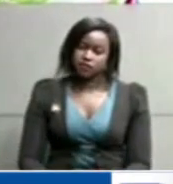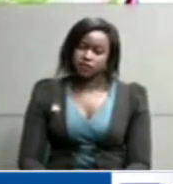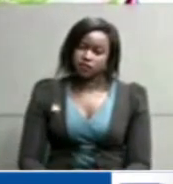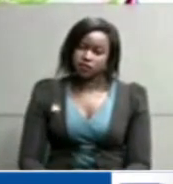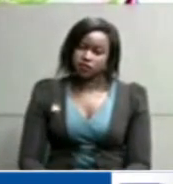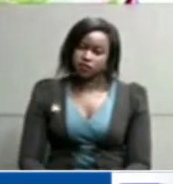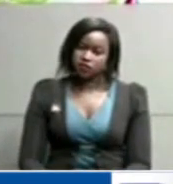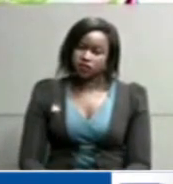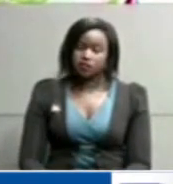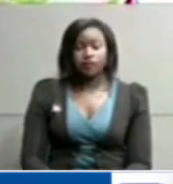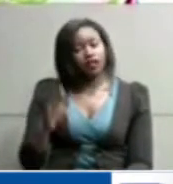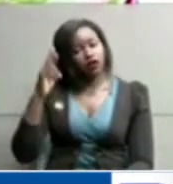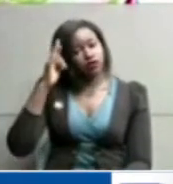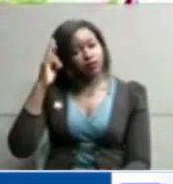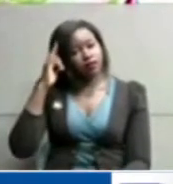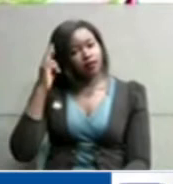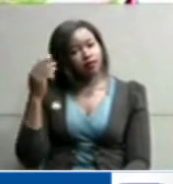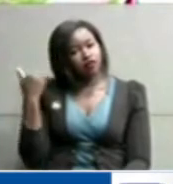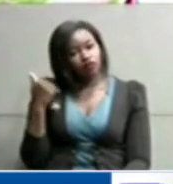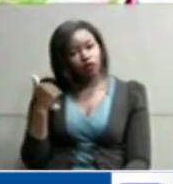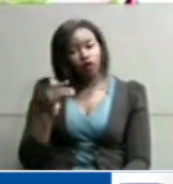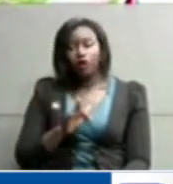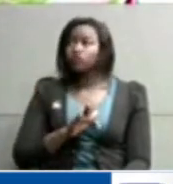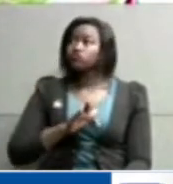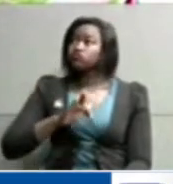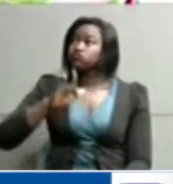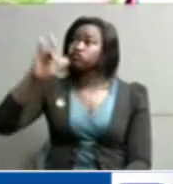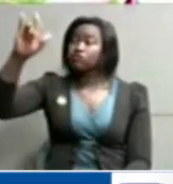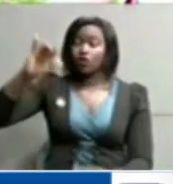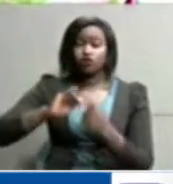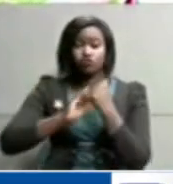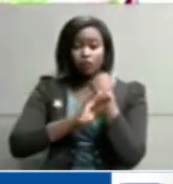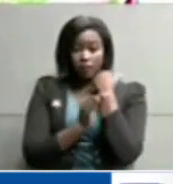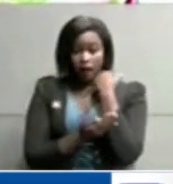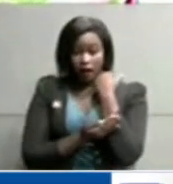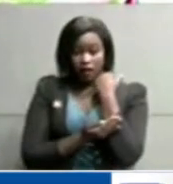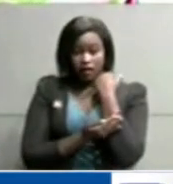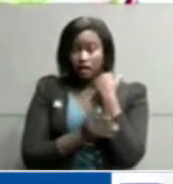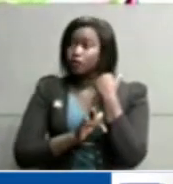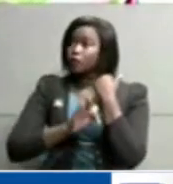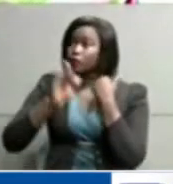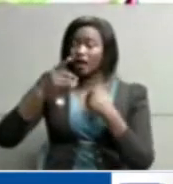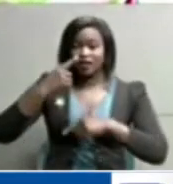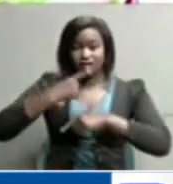Now remember, he had been to Dubai since 17th.